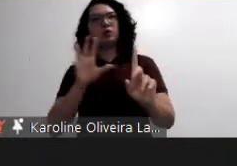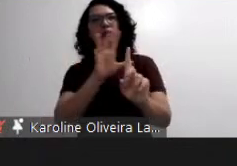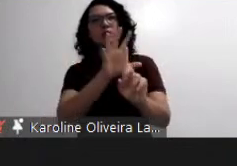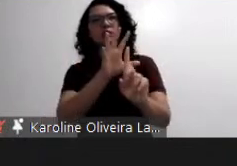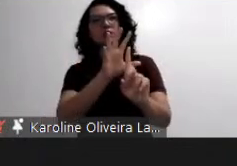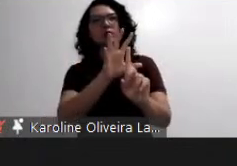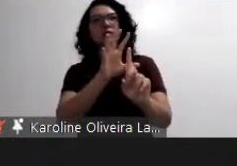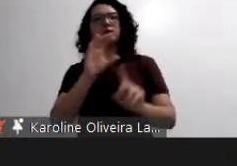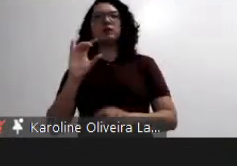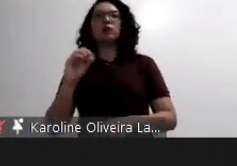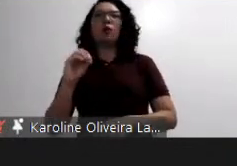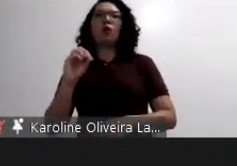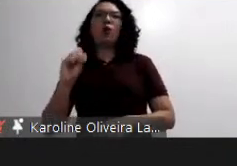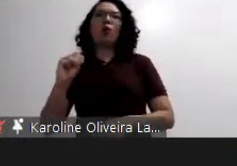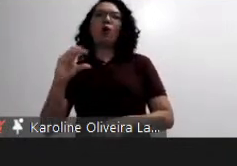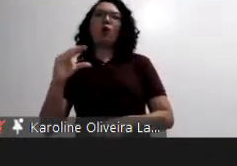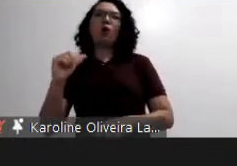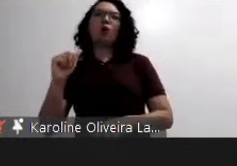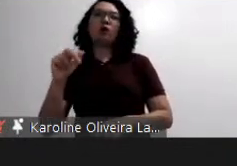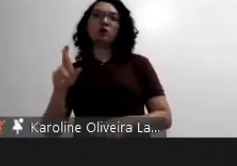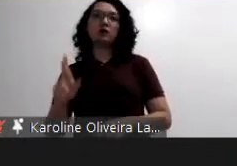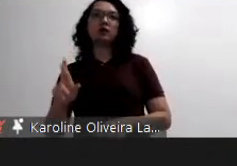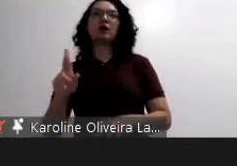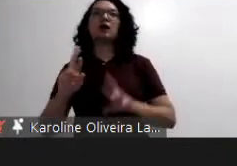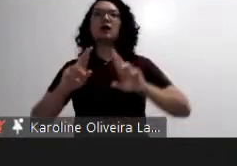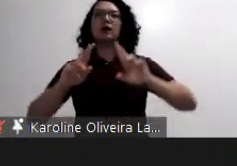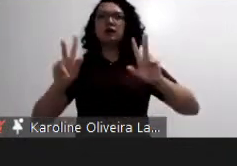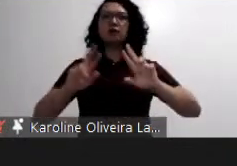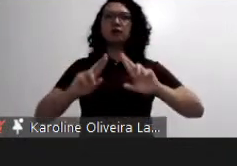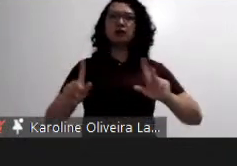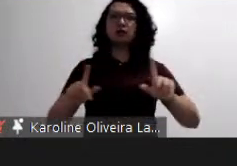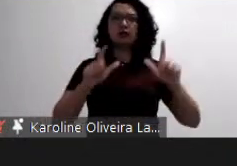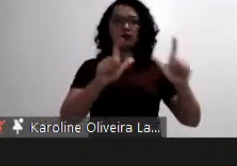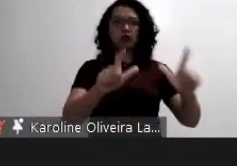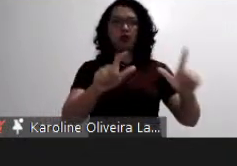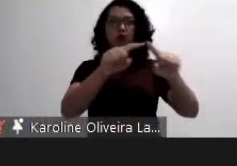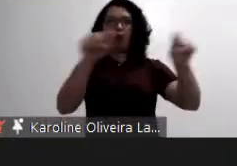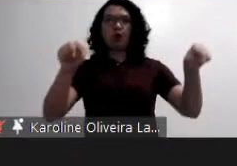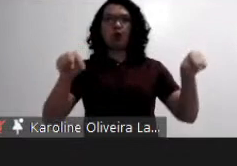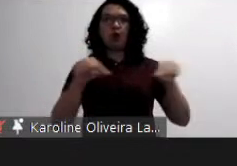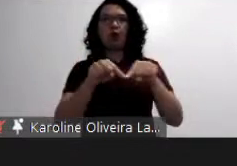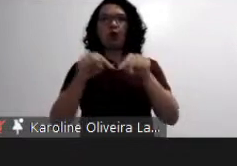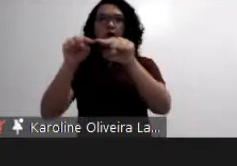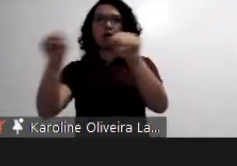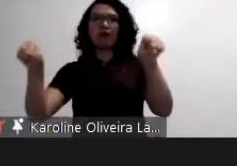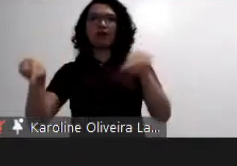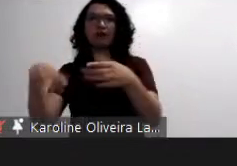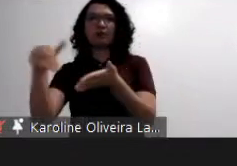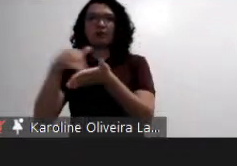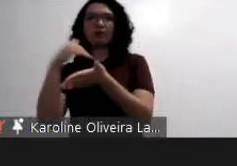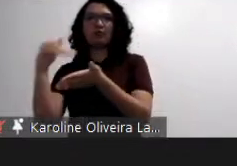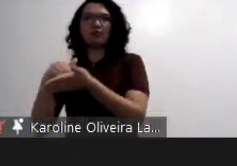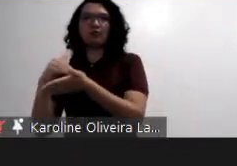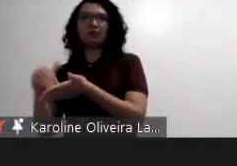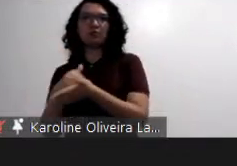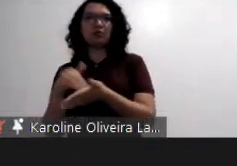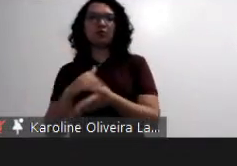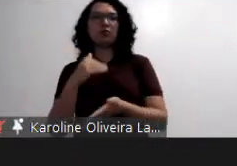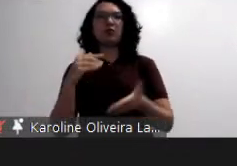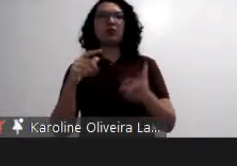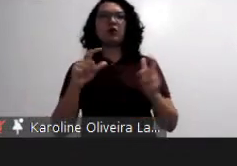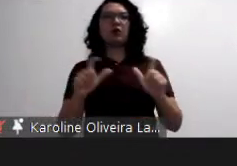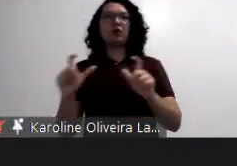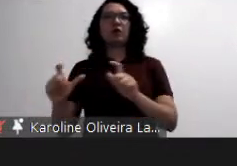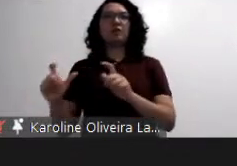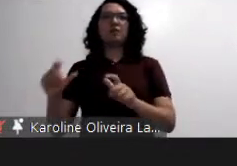flow offices, which he especially commented on, with where partitions could be moved as well. And